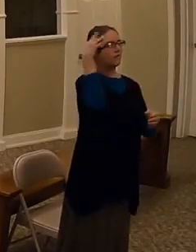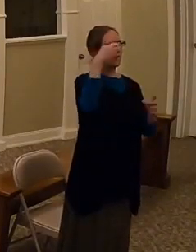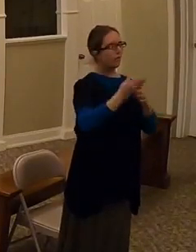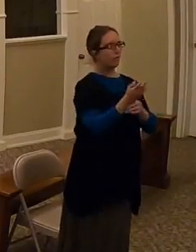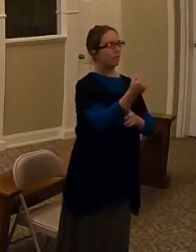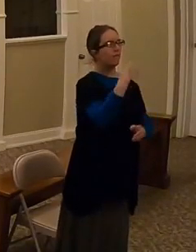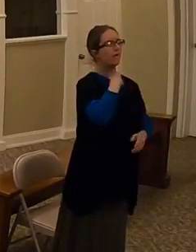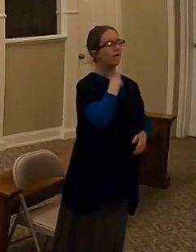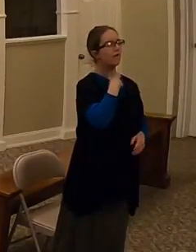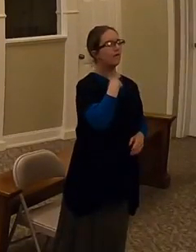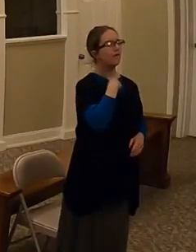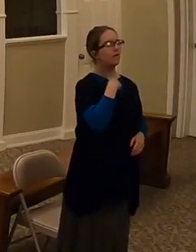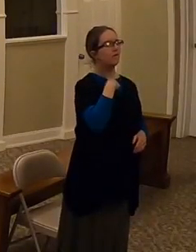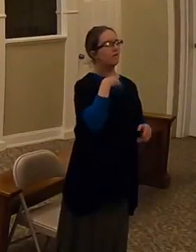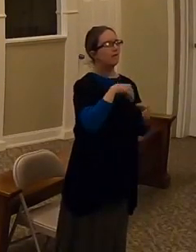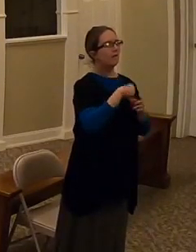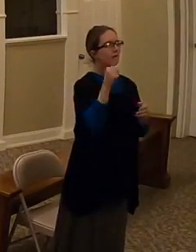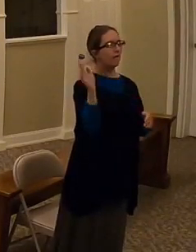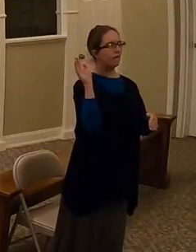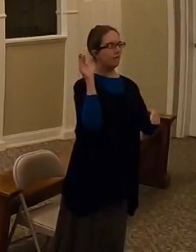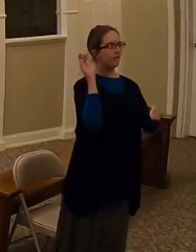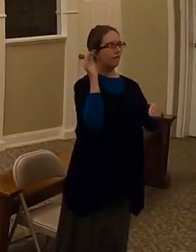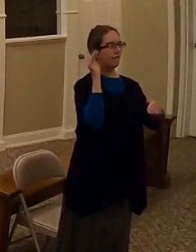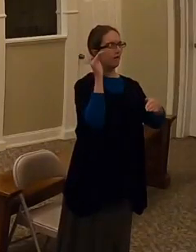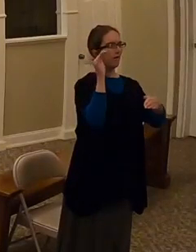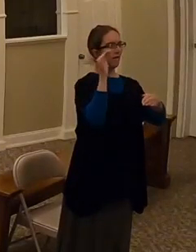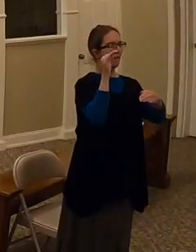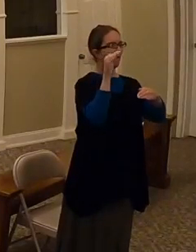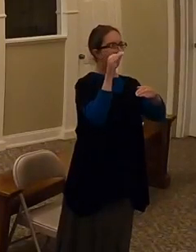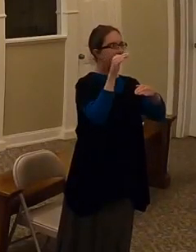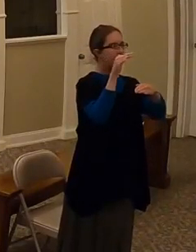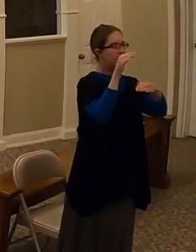shine through me. In the